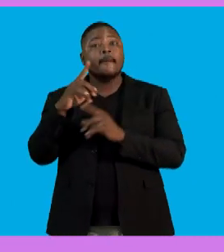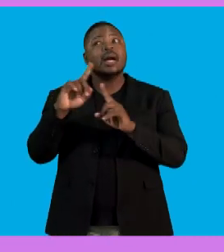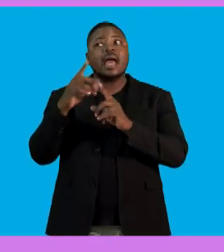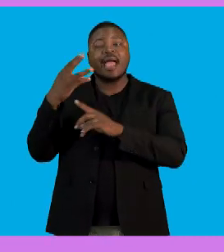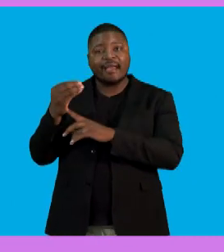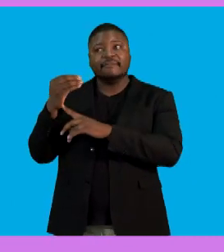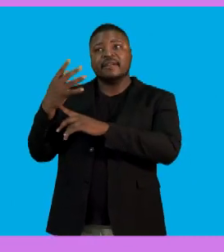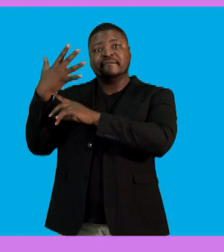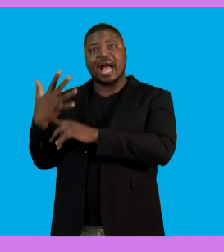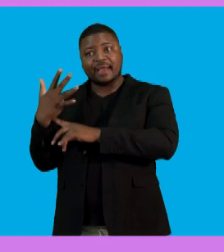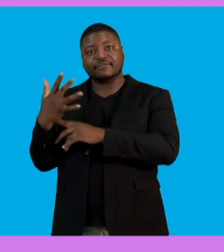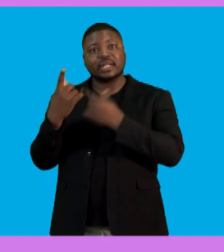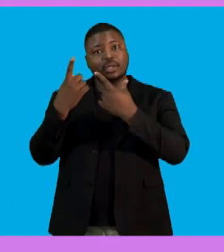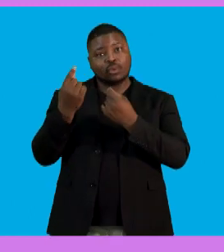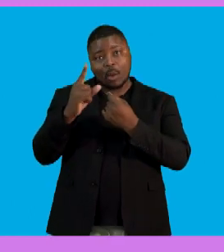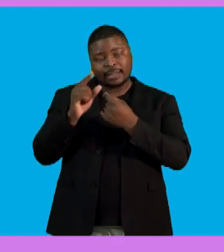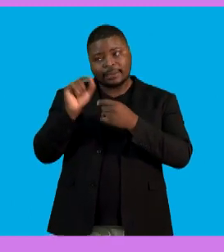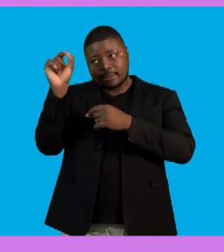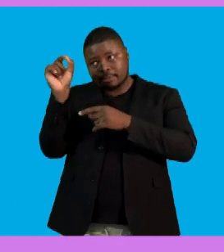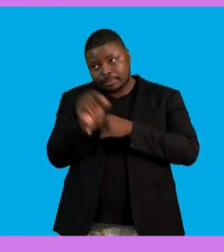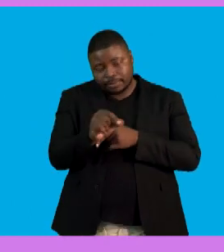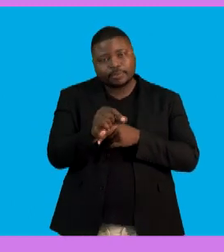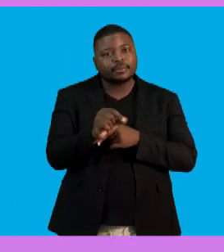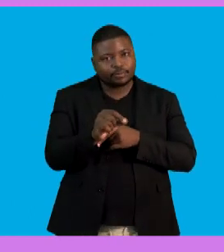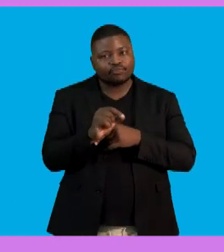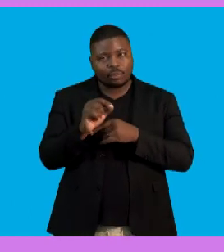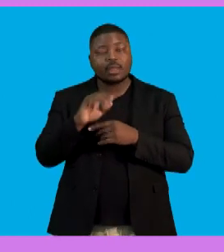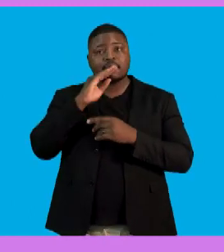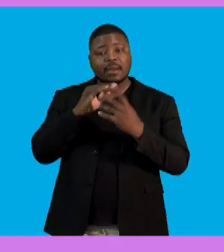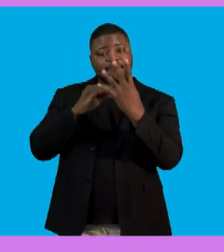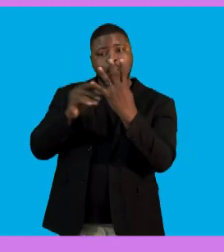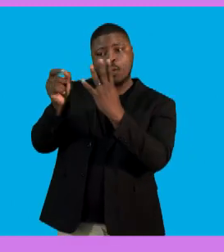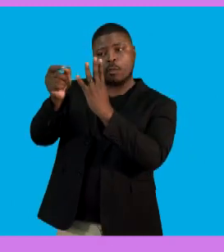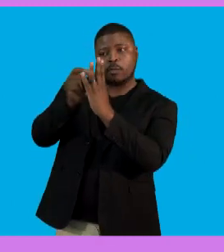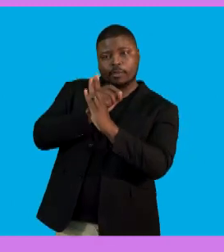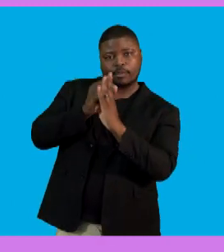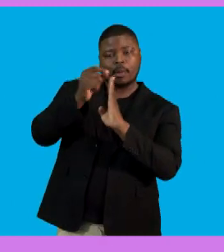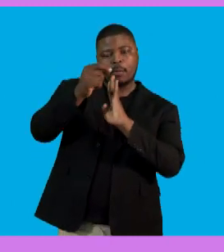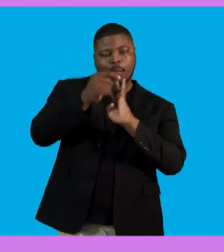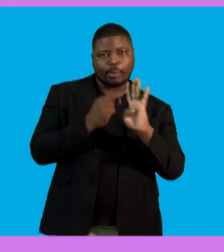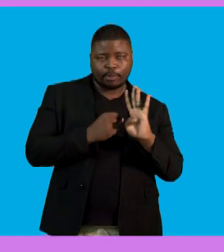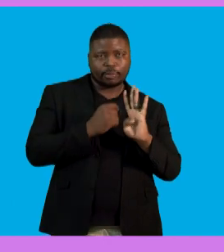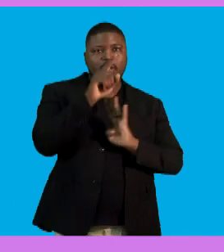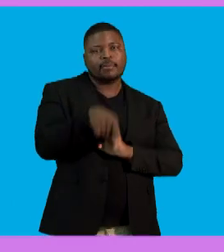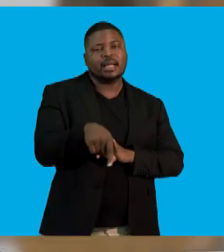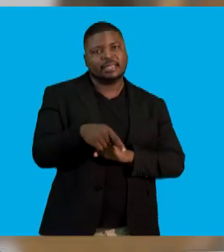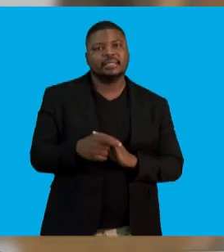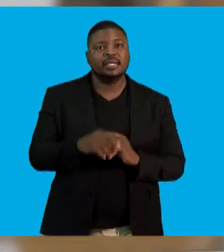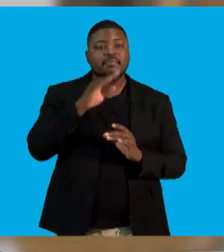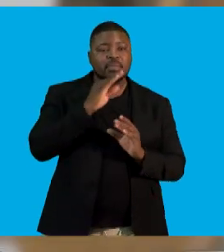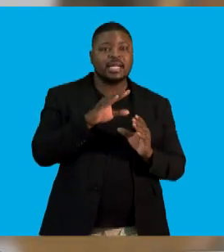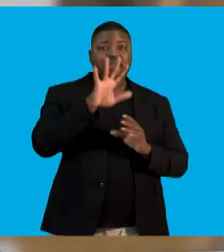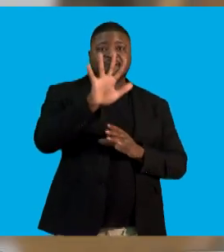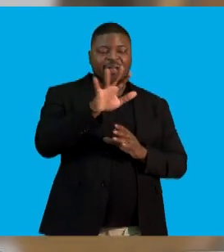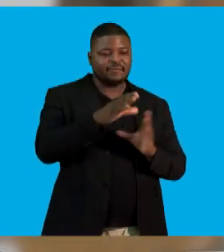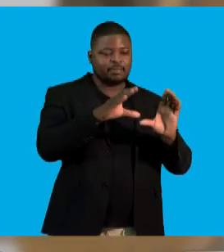them. We now have another chocolate 2. That is almost a stroke like that to scratch it off, to say that we're grouping them in